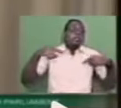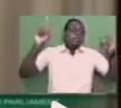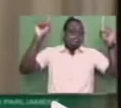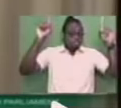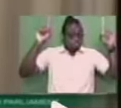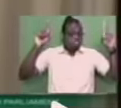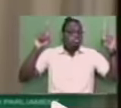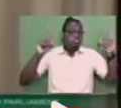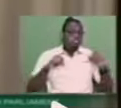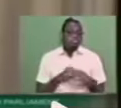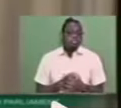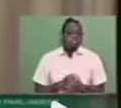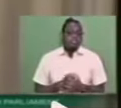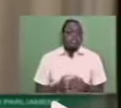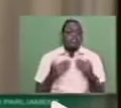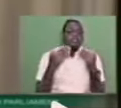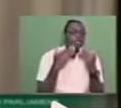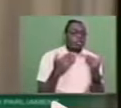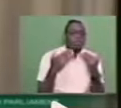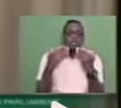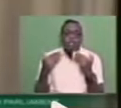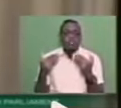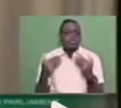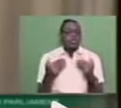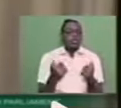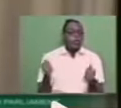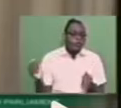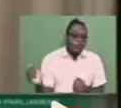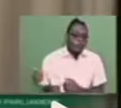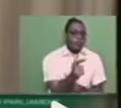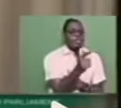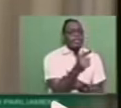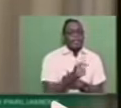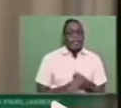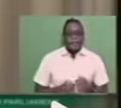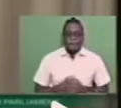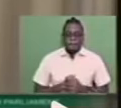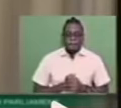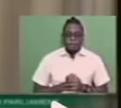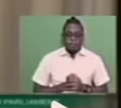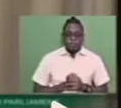Thanks to all. The democratic disaster